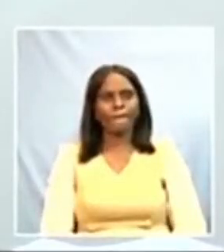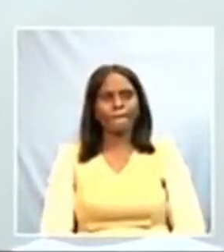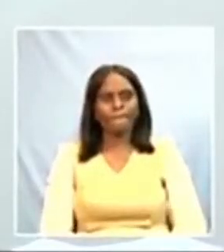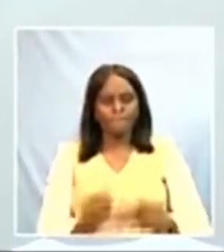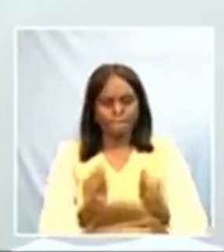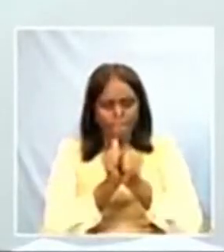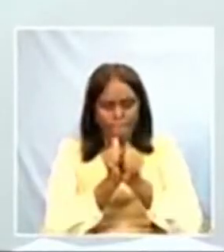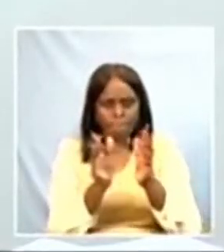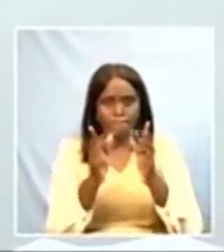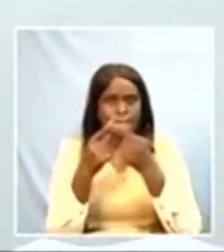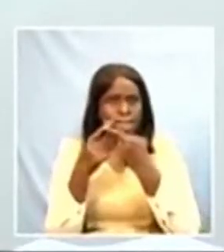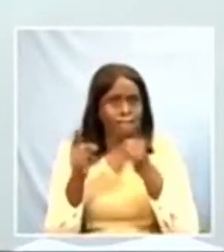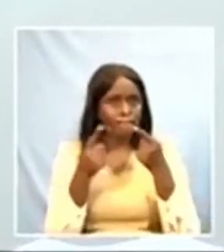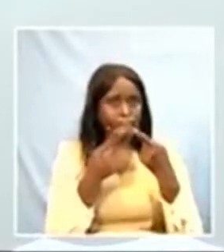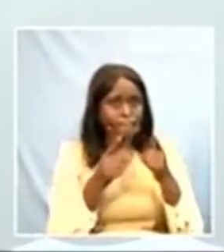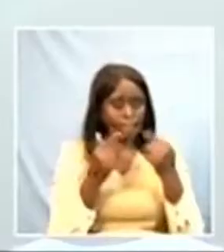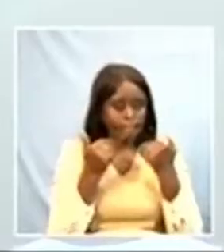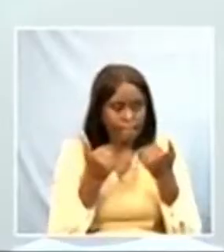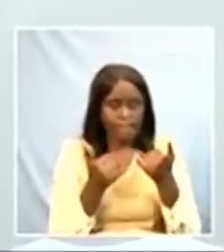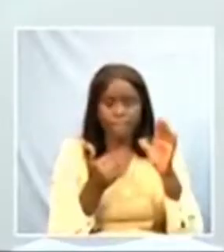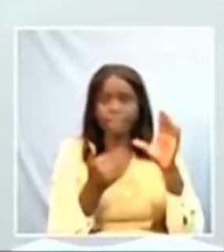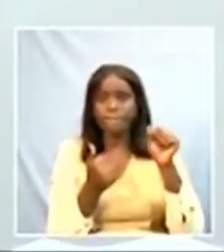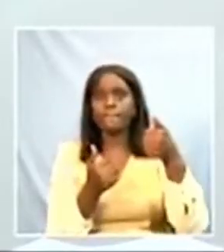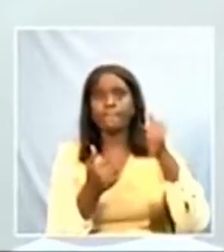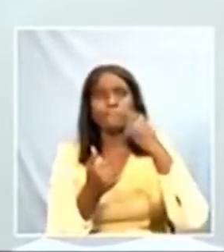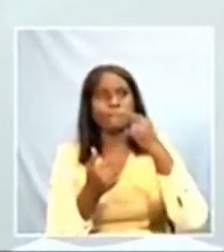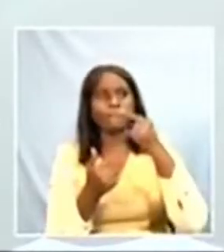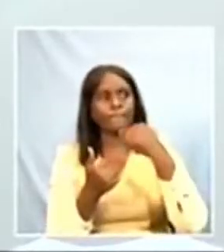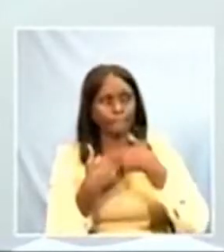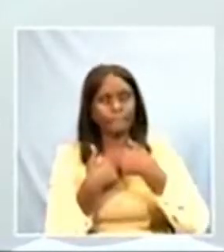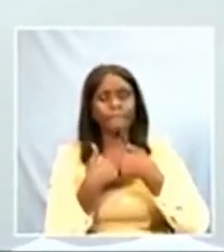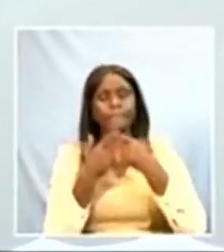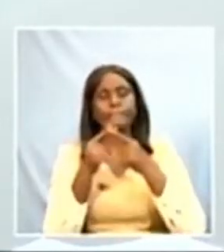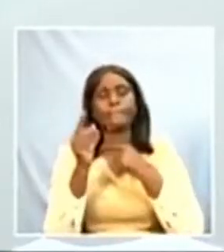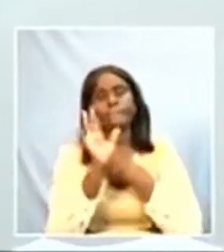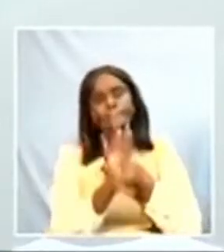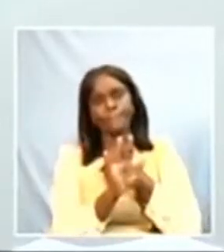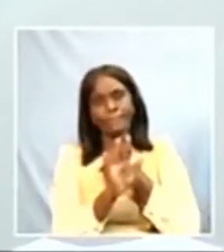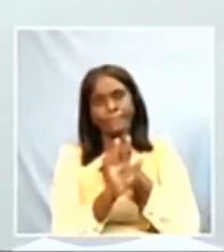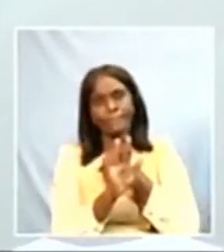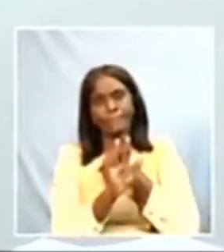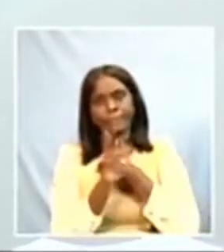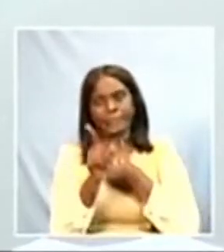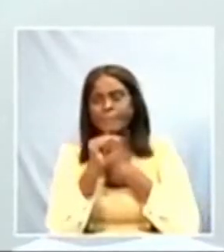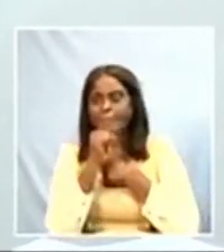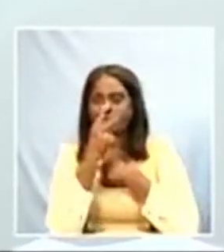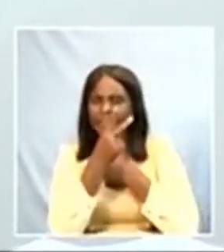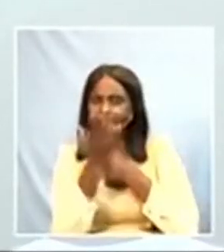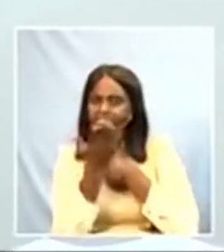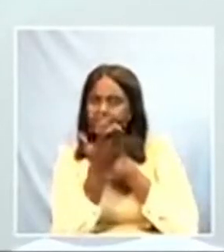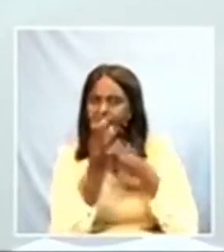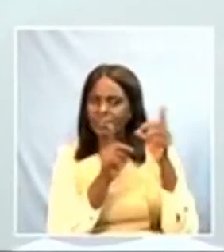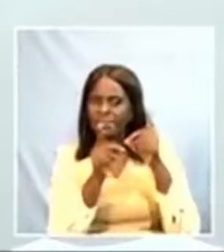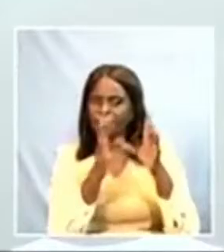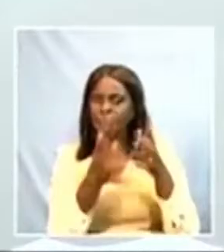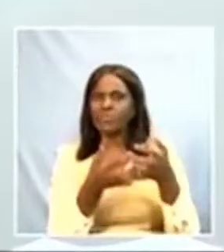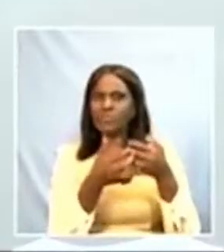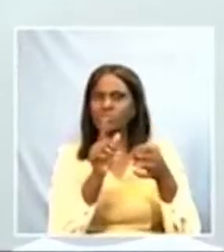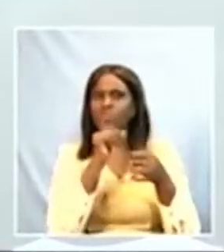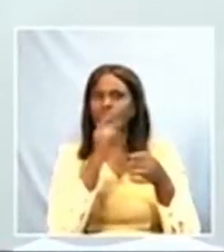without a variation. Now the CS is saying there was a variation. You didn't see it, director engineering.